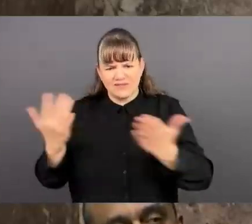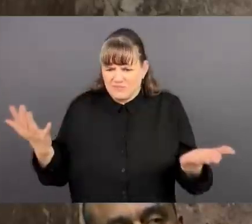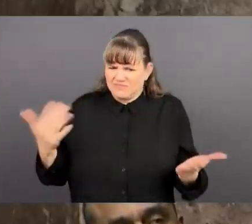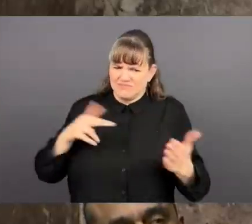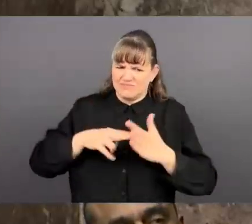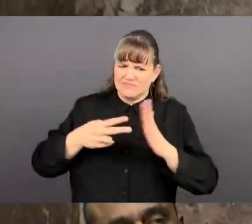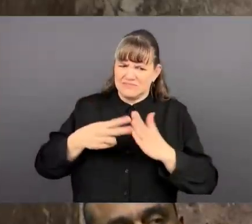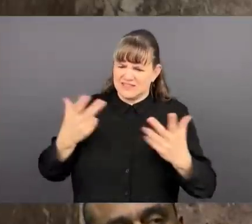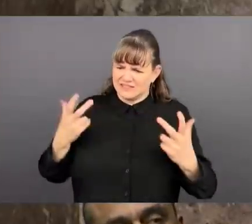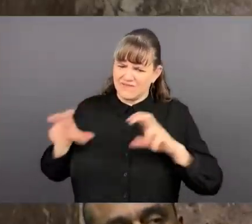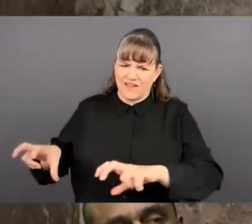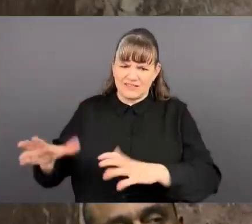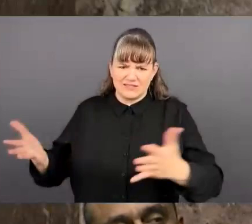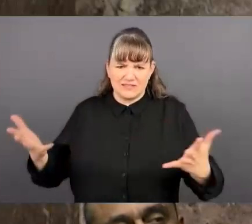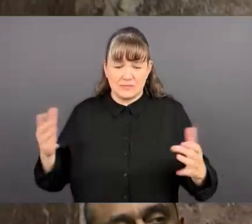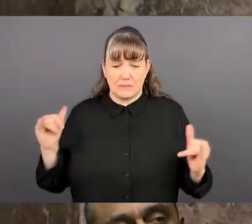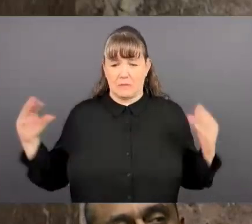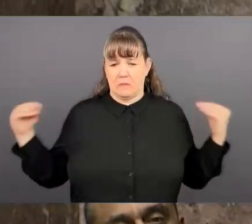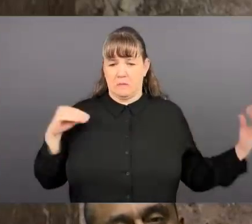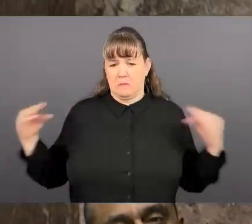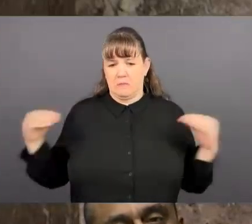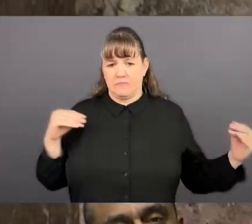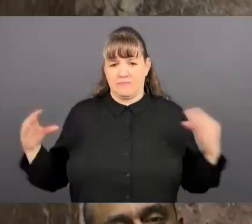Member for Langley Abbotsford.